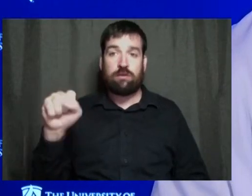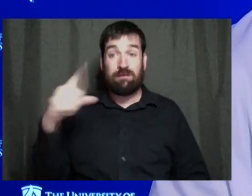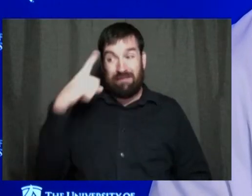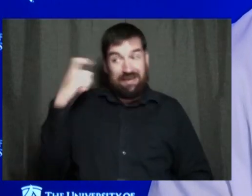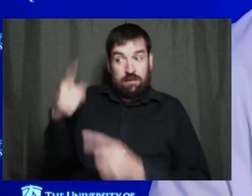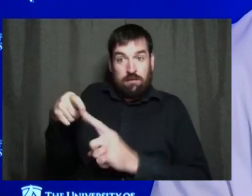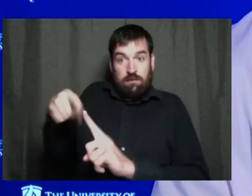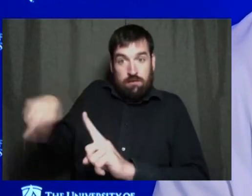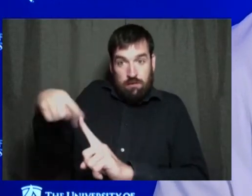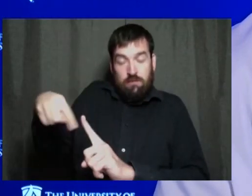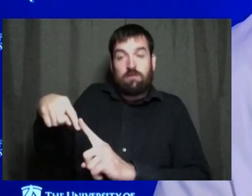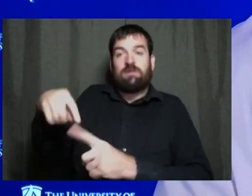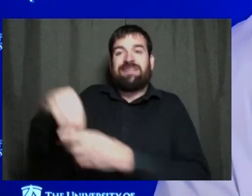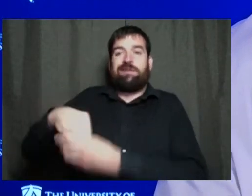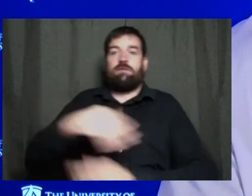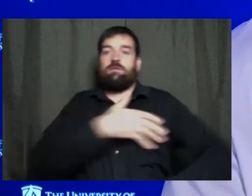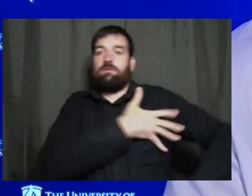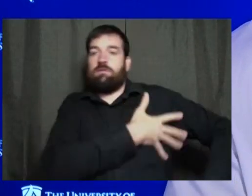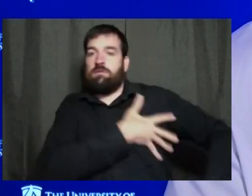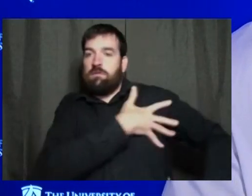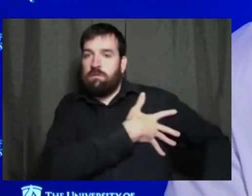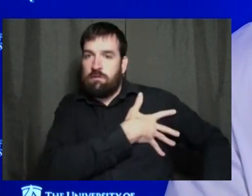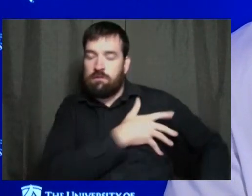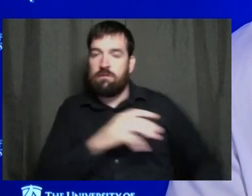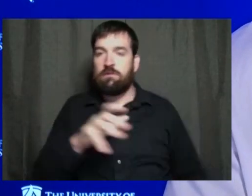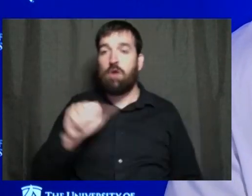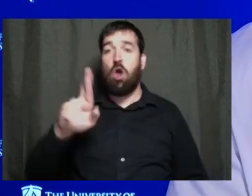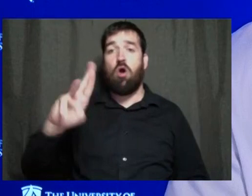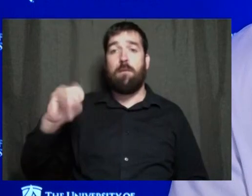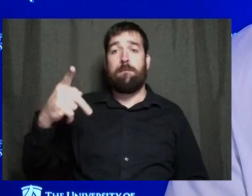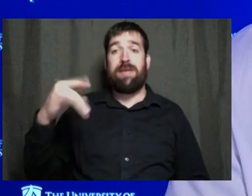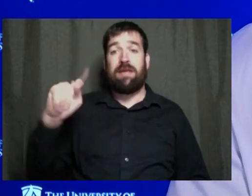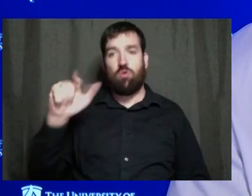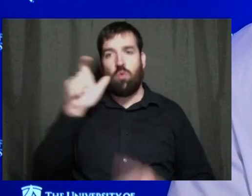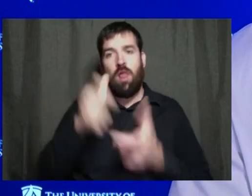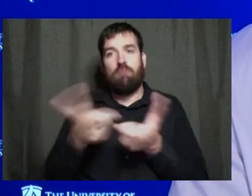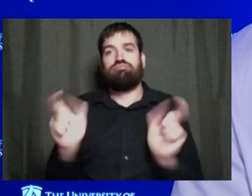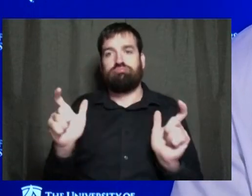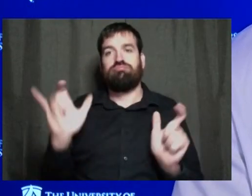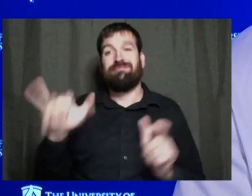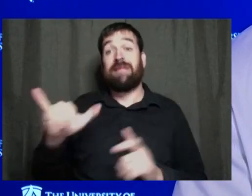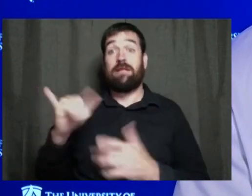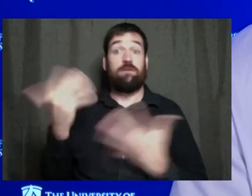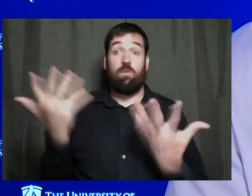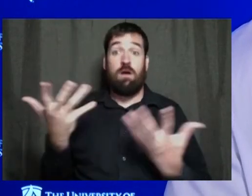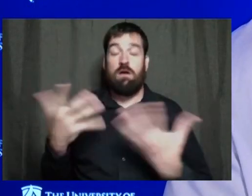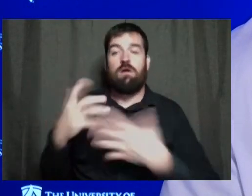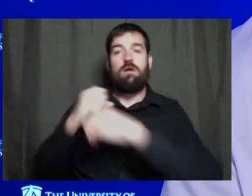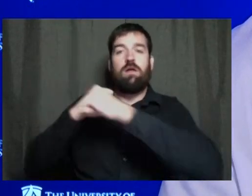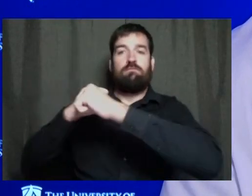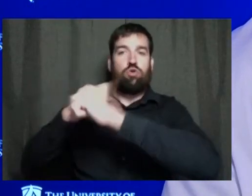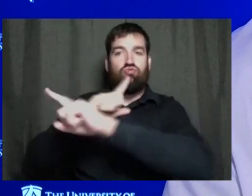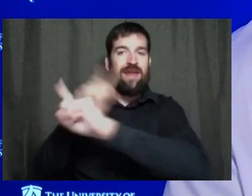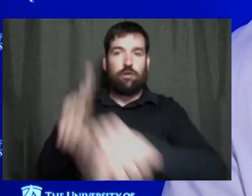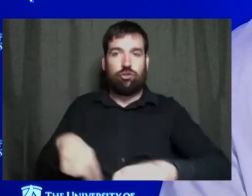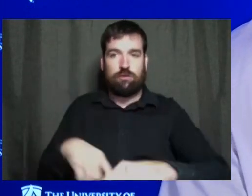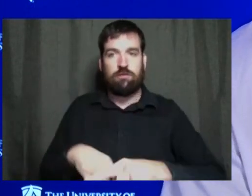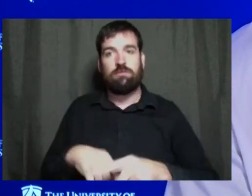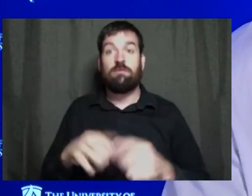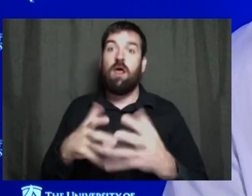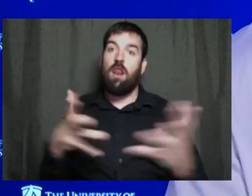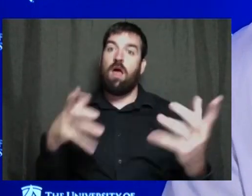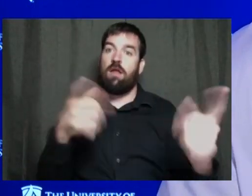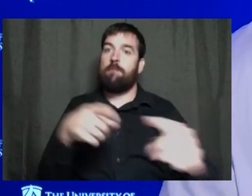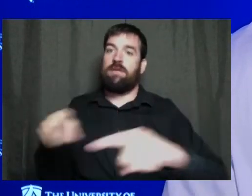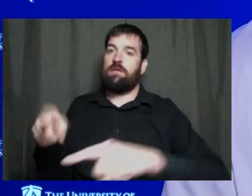your armpit or your axillary area will enlarge, and that is the immune reaction. And really that is where a lot of the immune reaction is taking place.